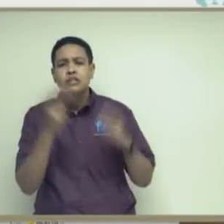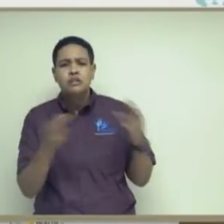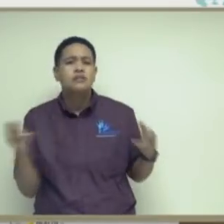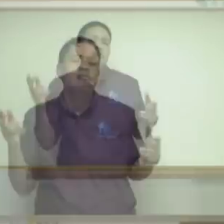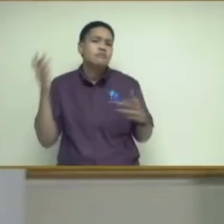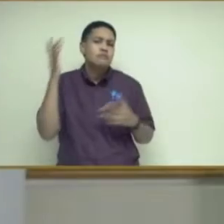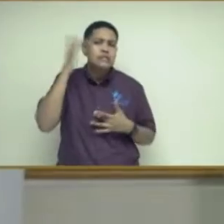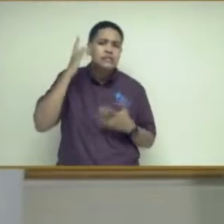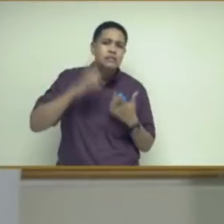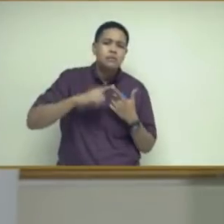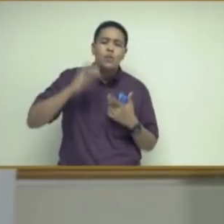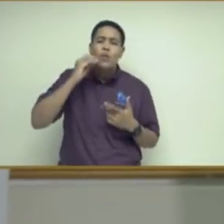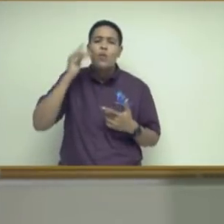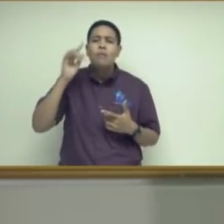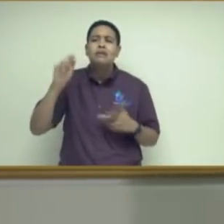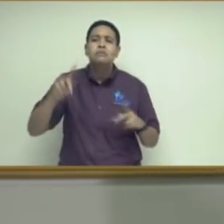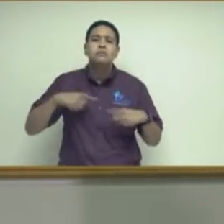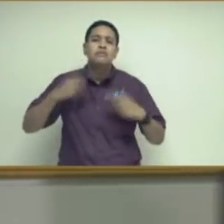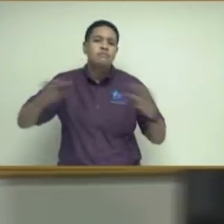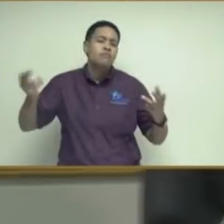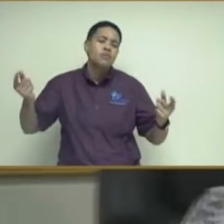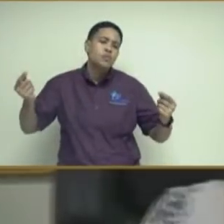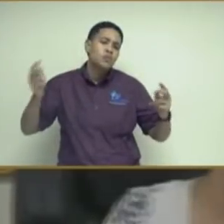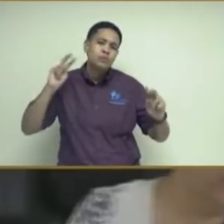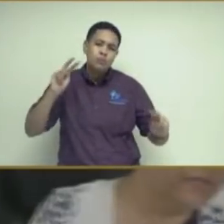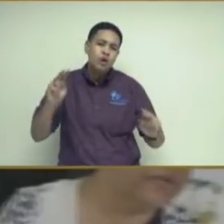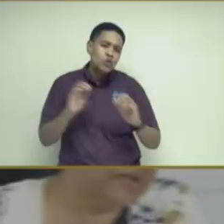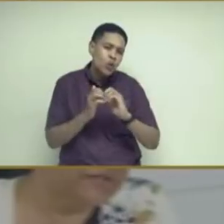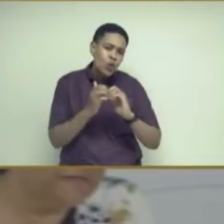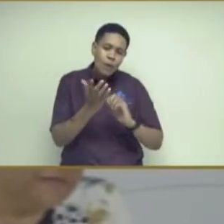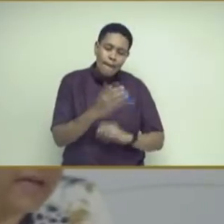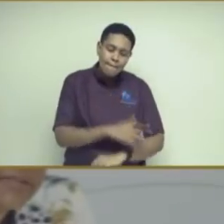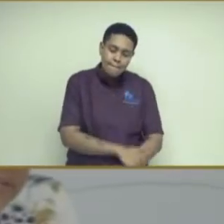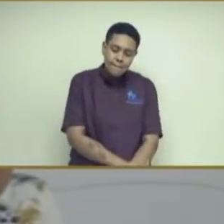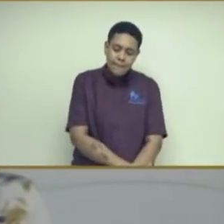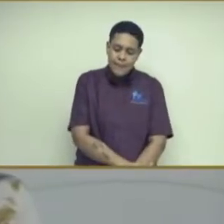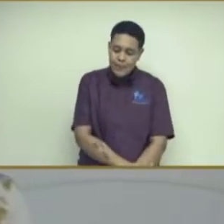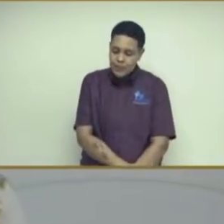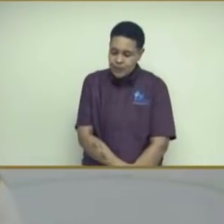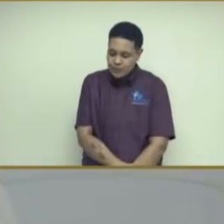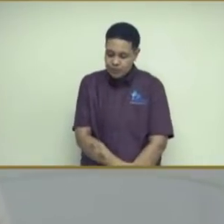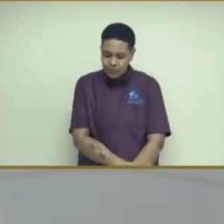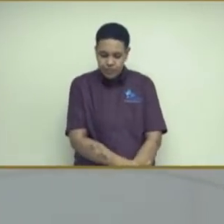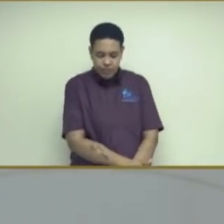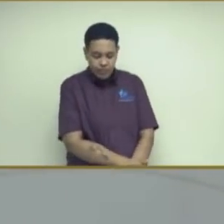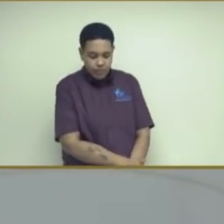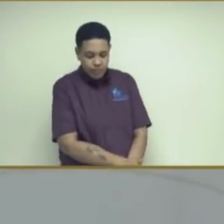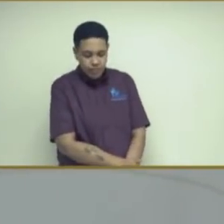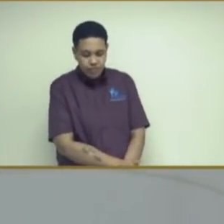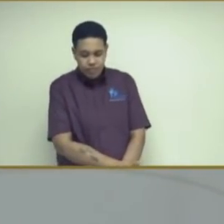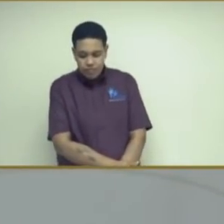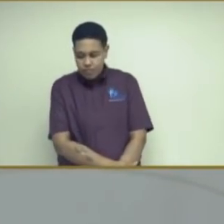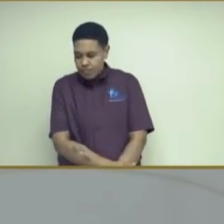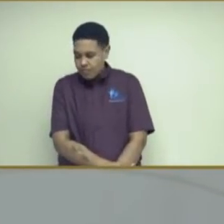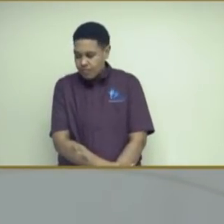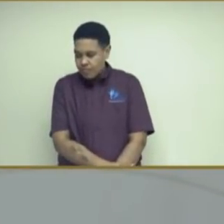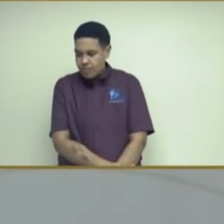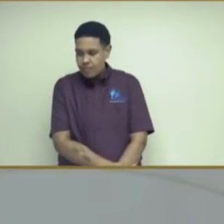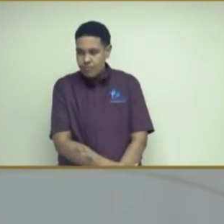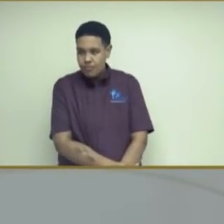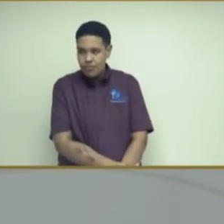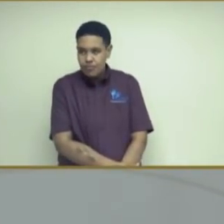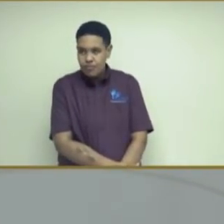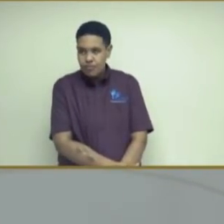Right. So that case was picked up through